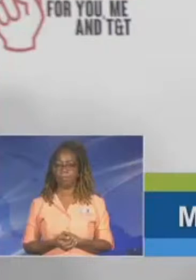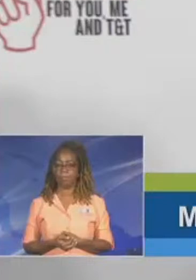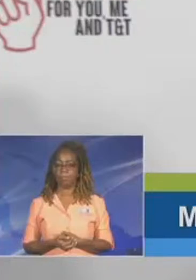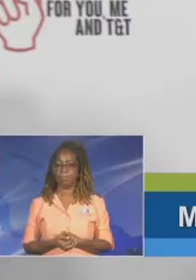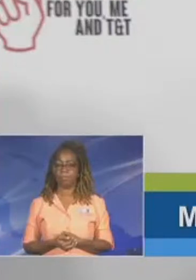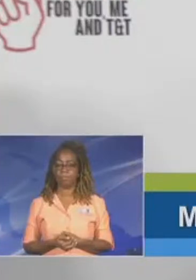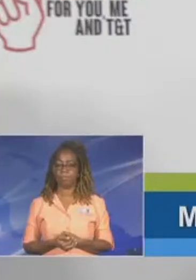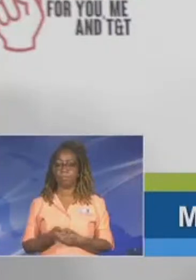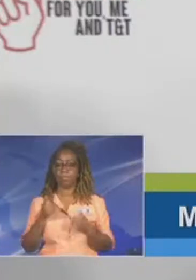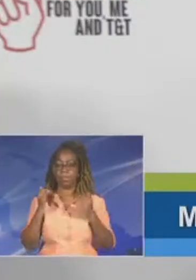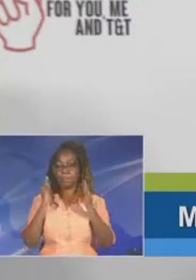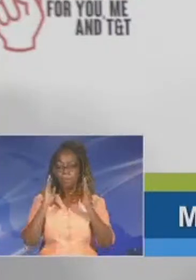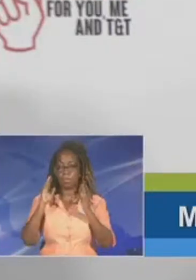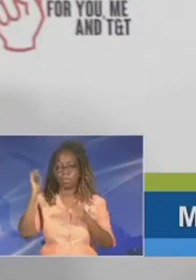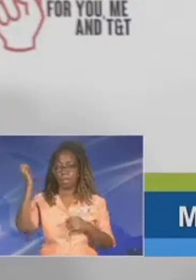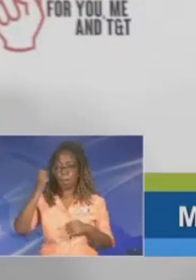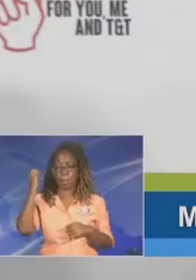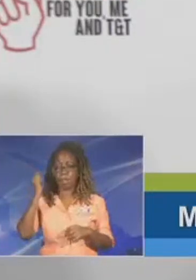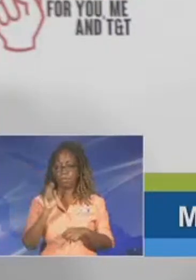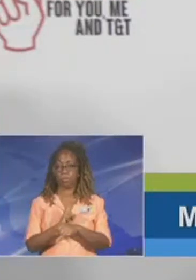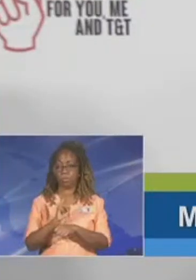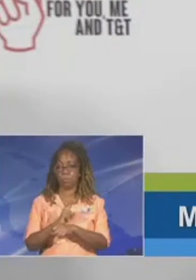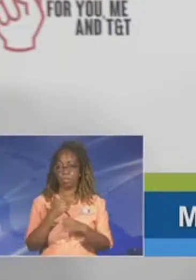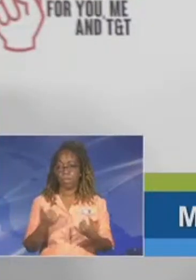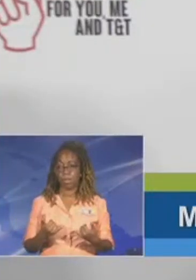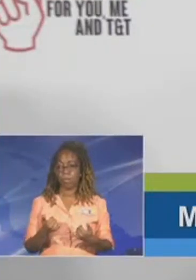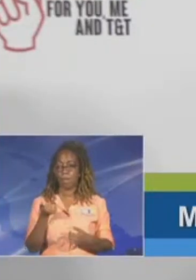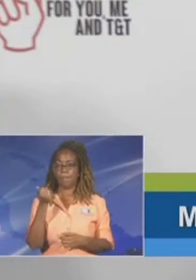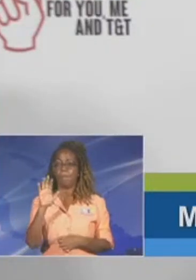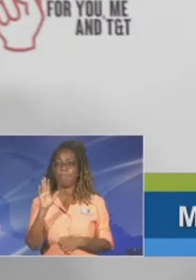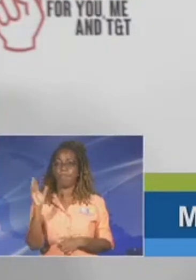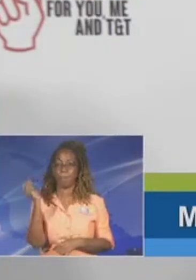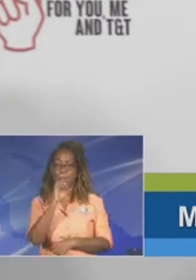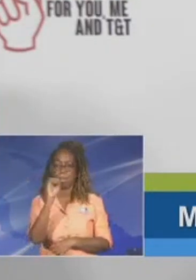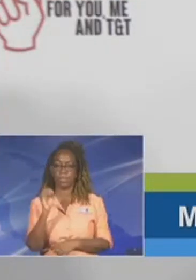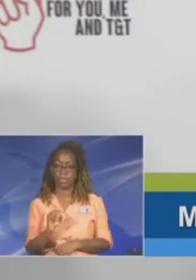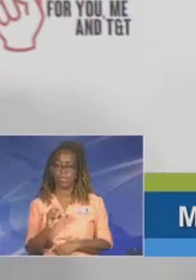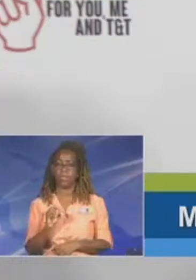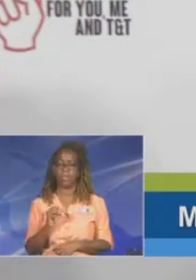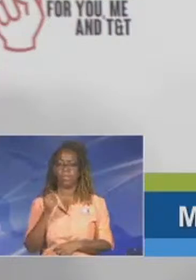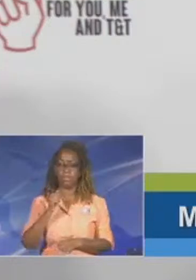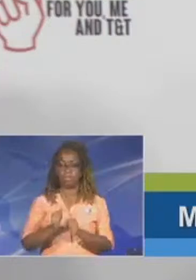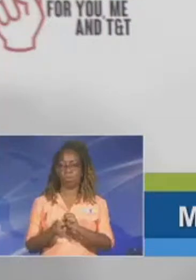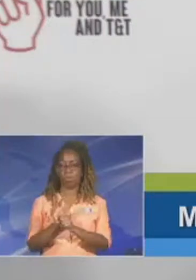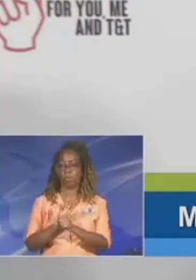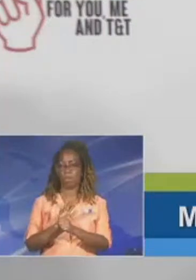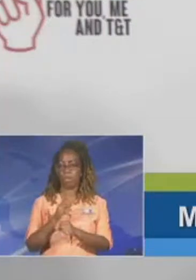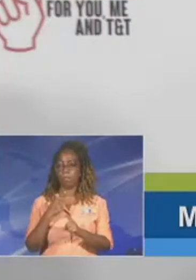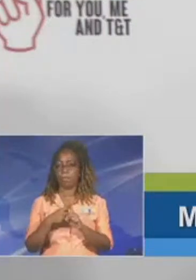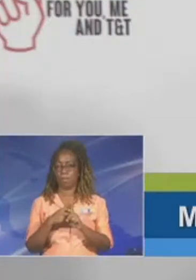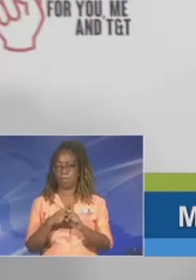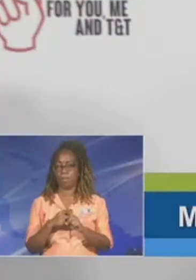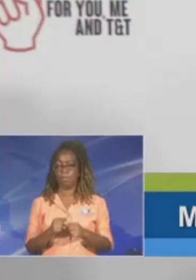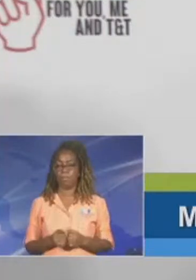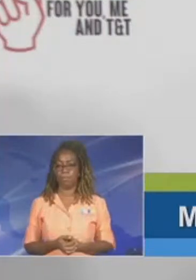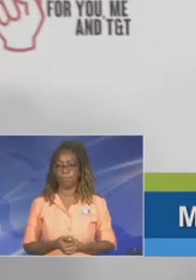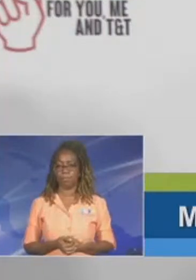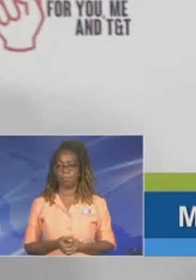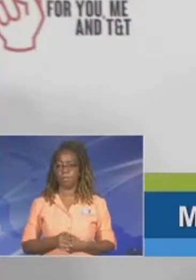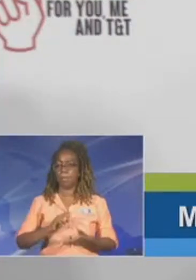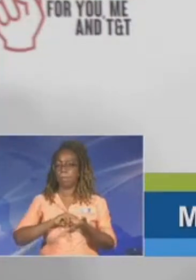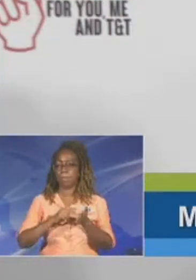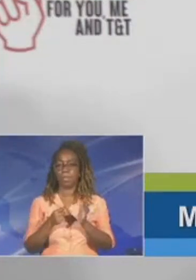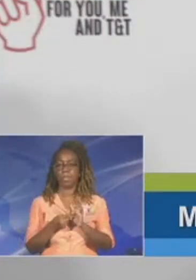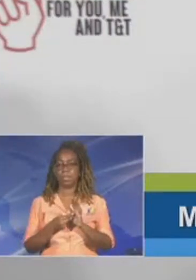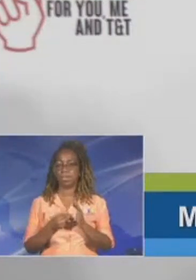COVID patients, is currently at 15%. To put this information into context,